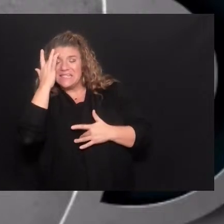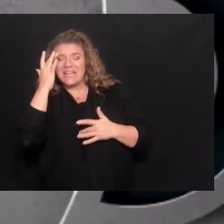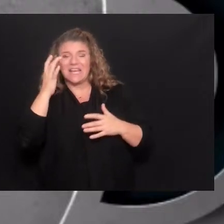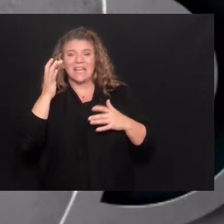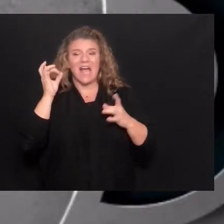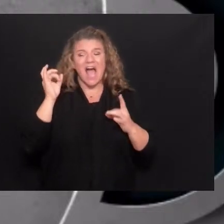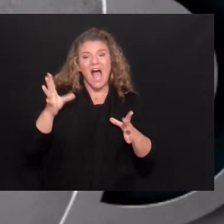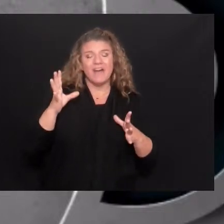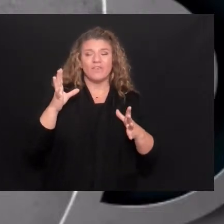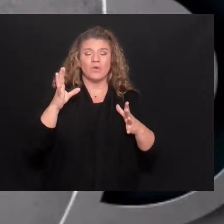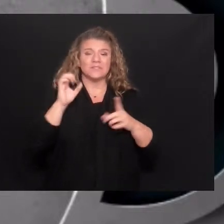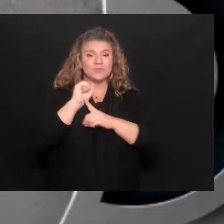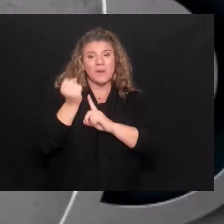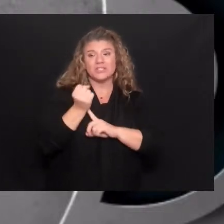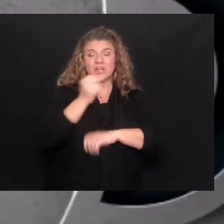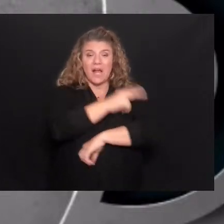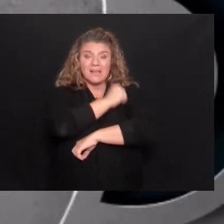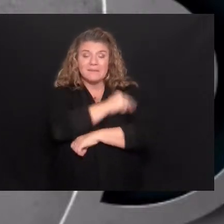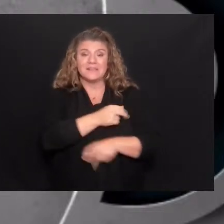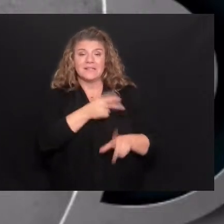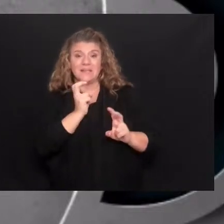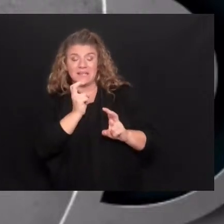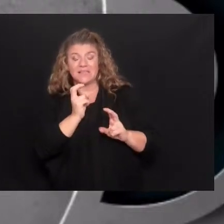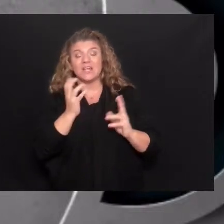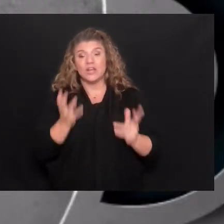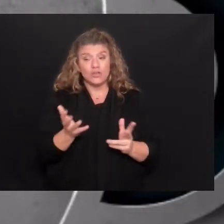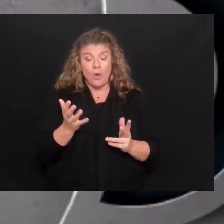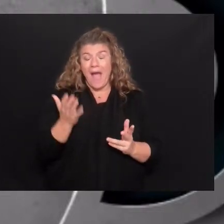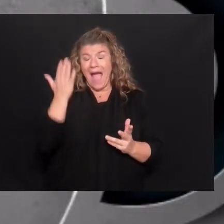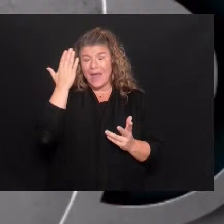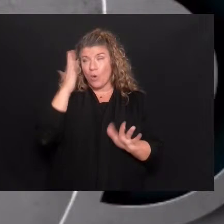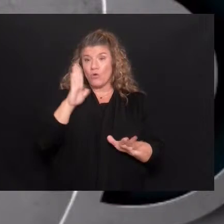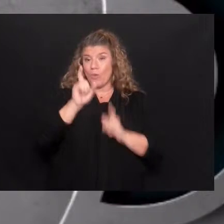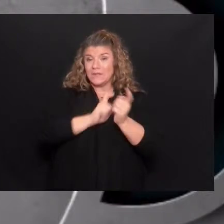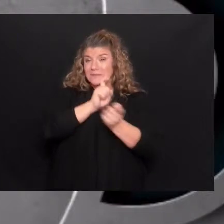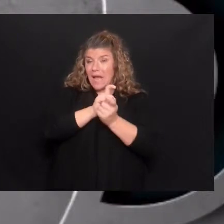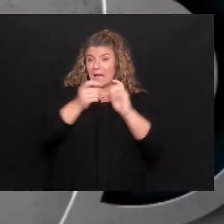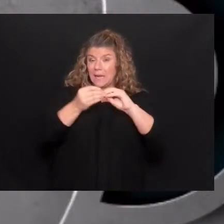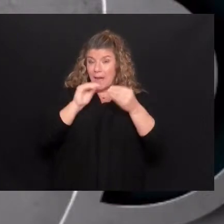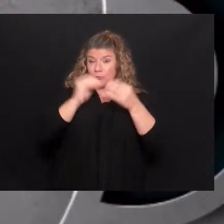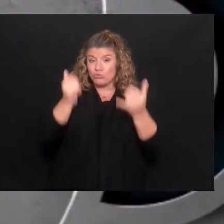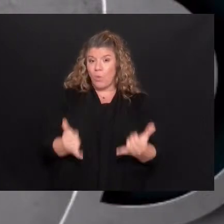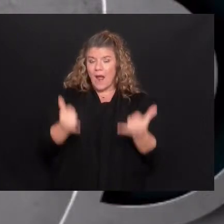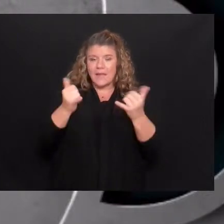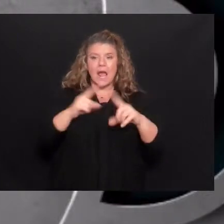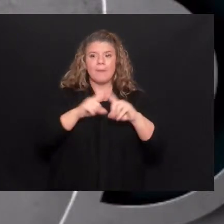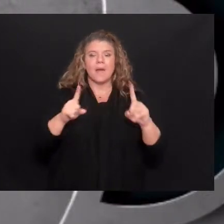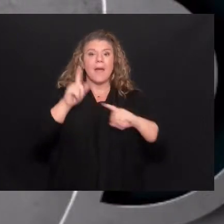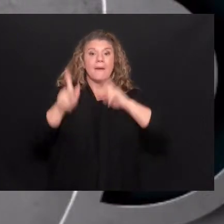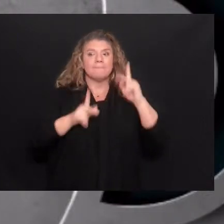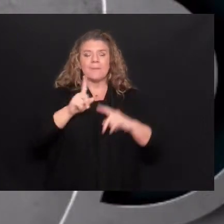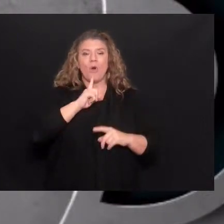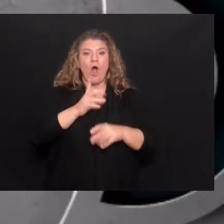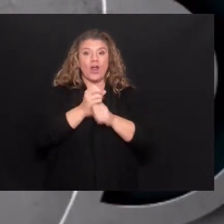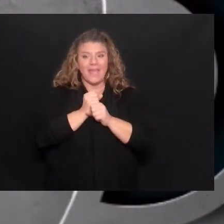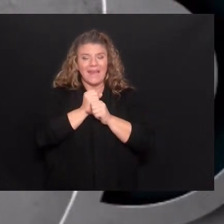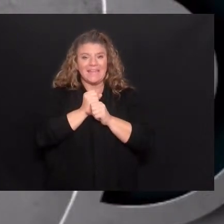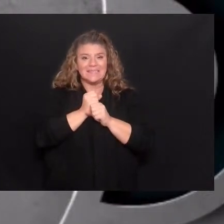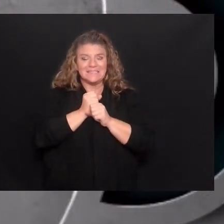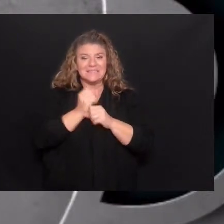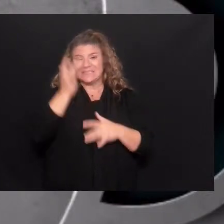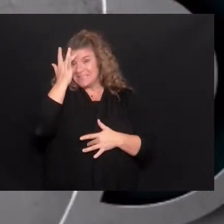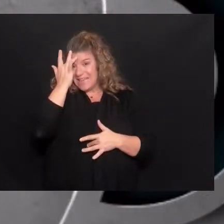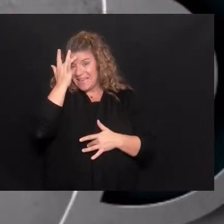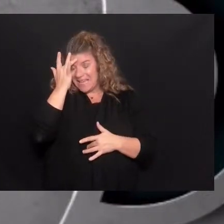rates of hospitalization. So I don't have necessary numbers to give you right now, but people are getting rapidly sick or symptomatic. It